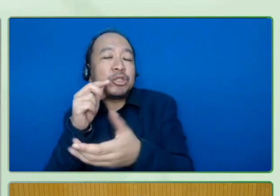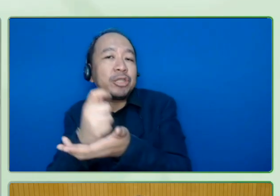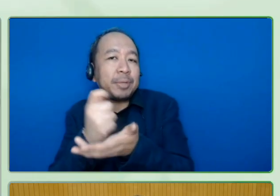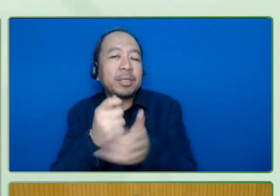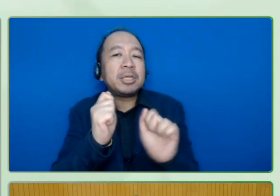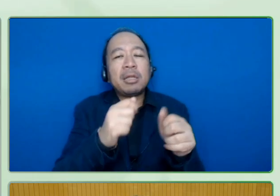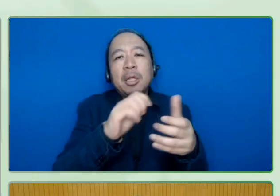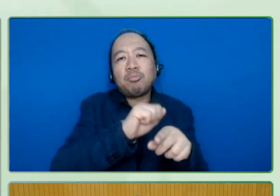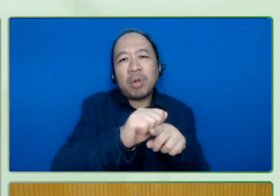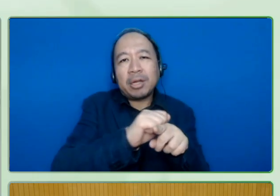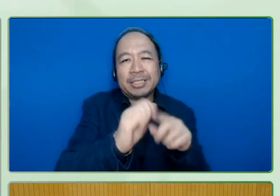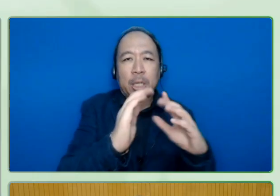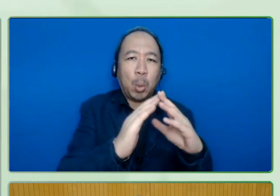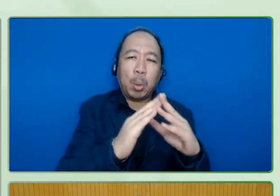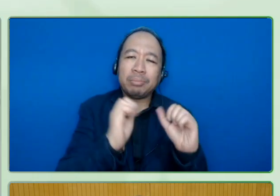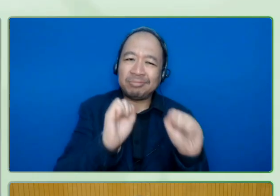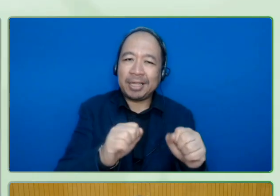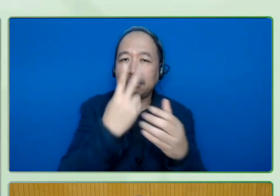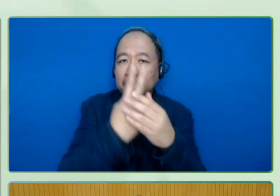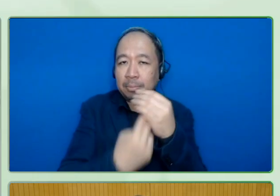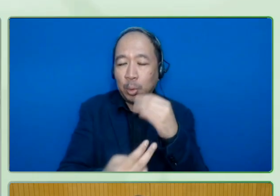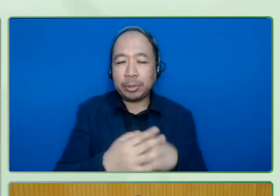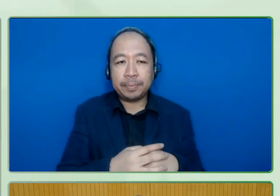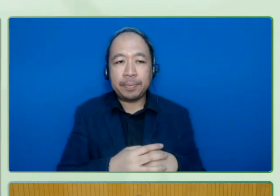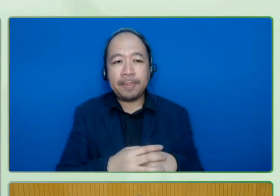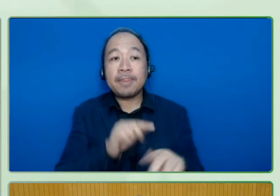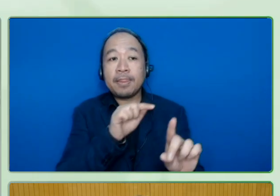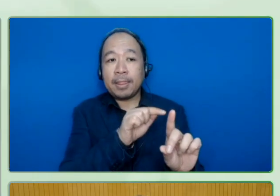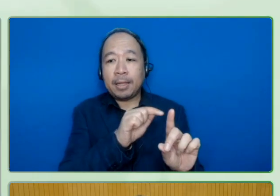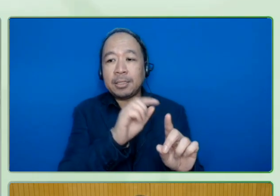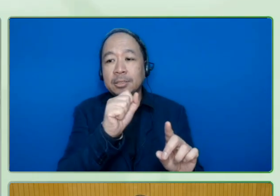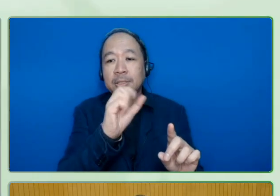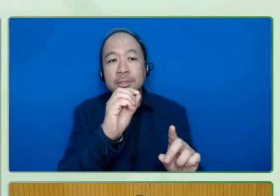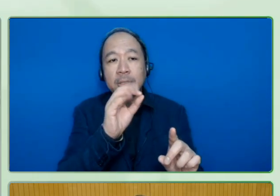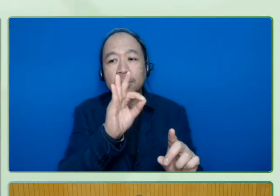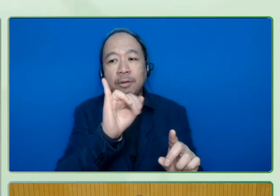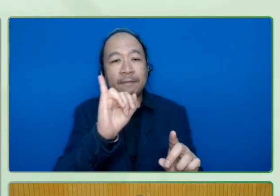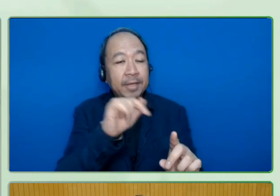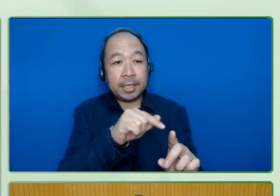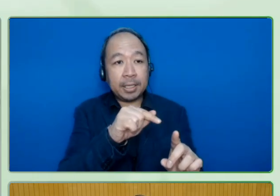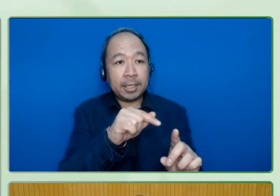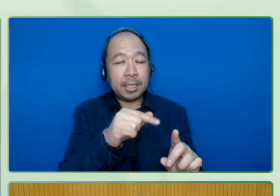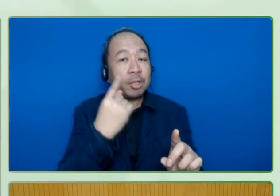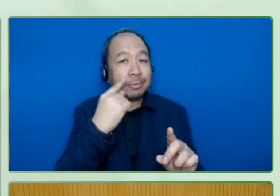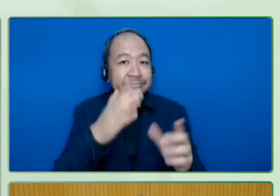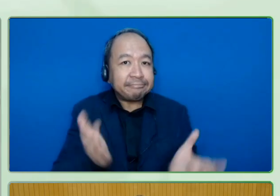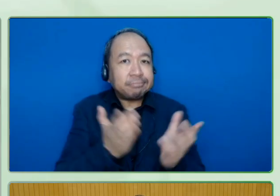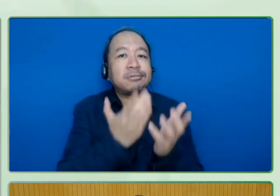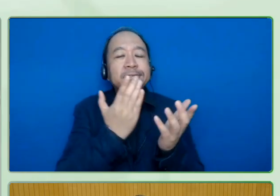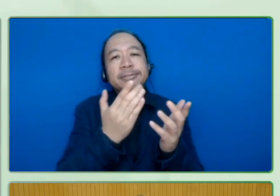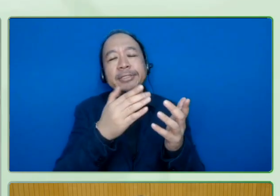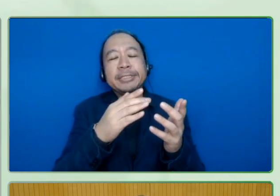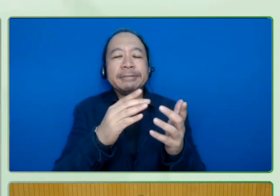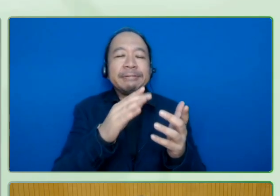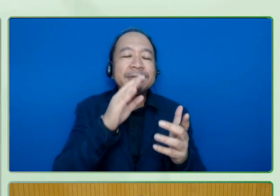wish. And what is good about Sophie, it doesn't only stimulate speech, you know, pronunciation of letters